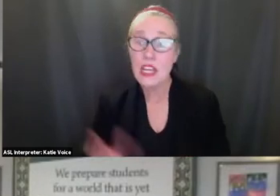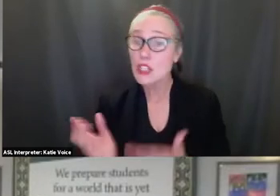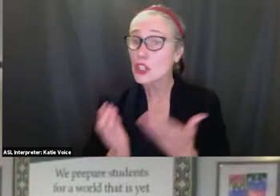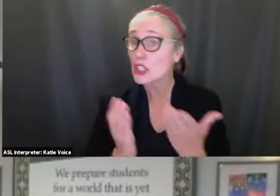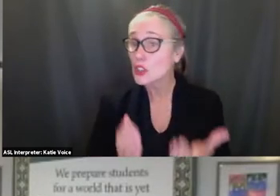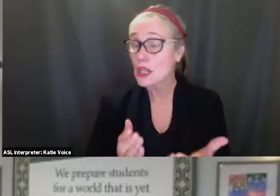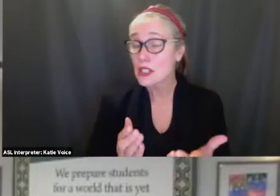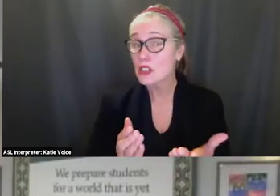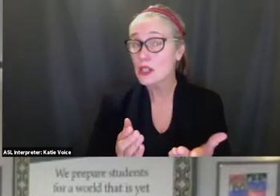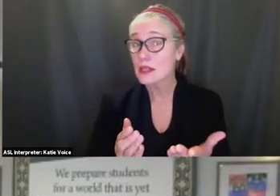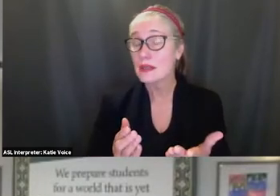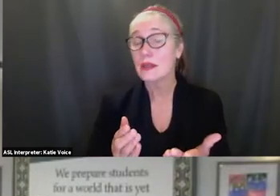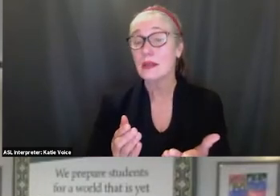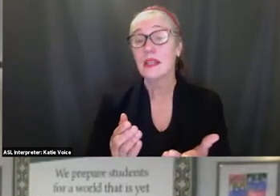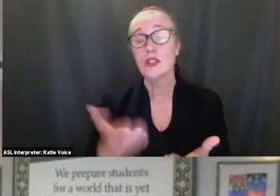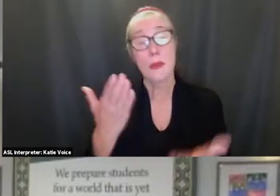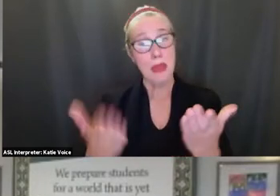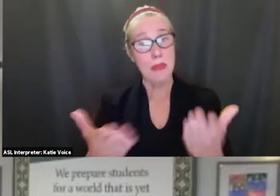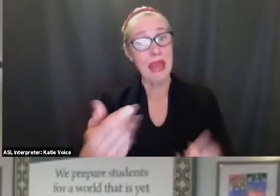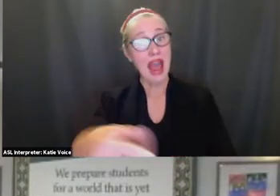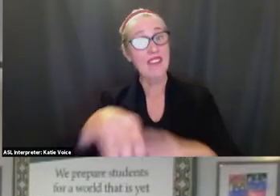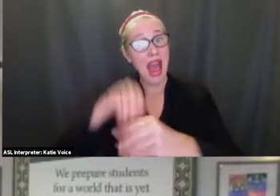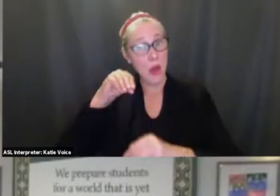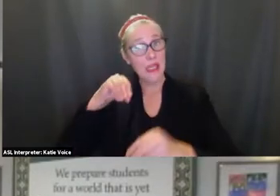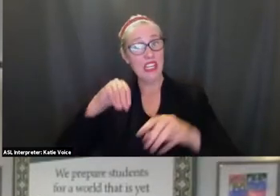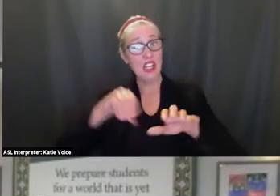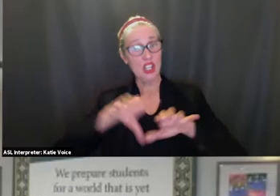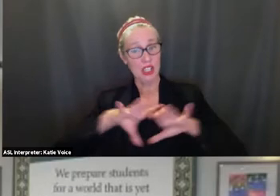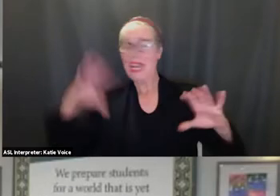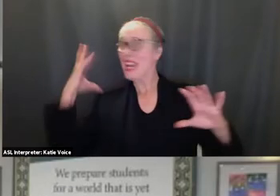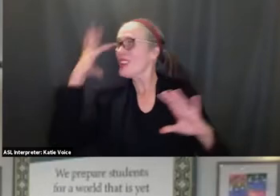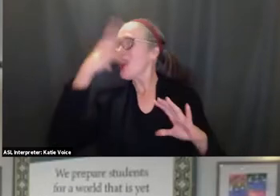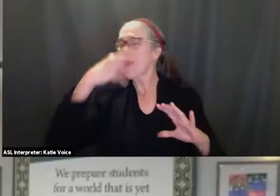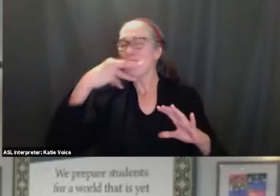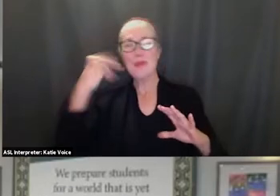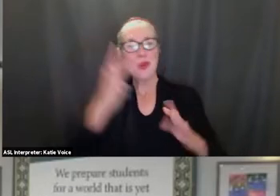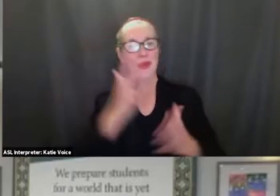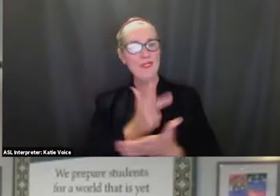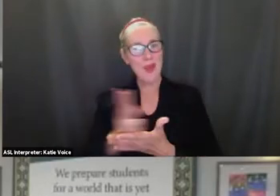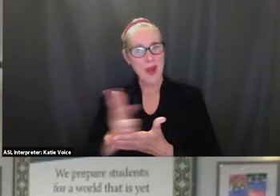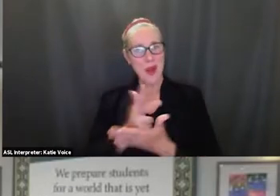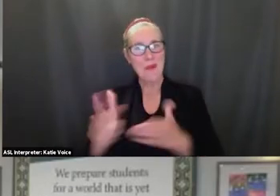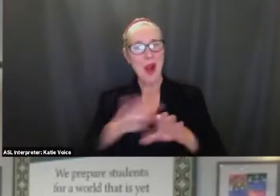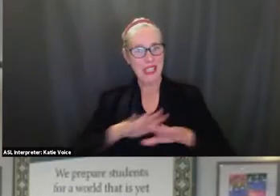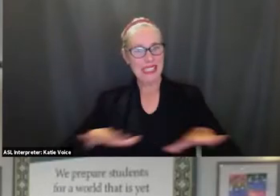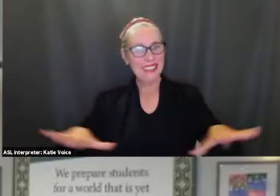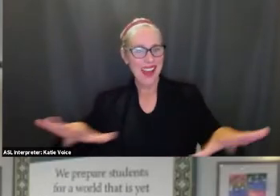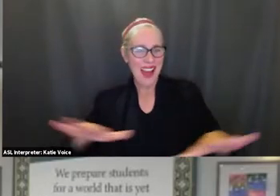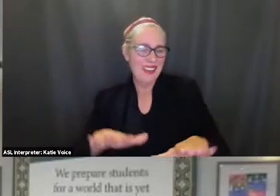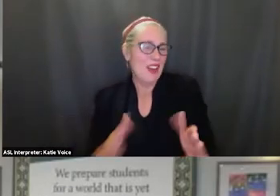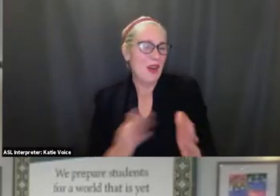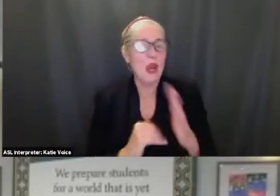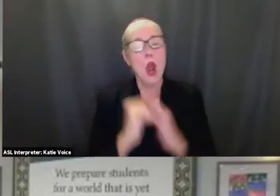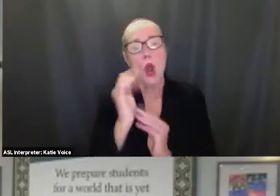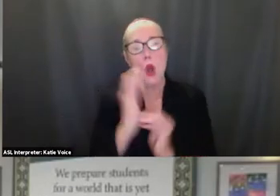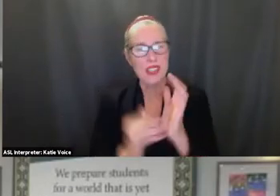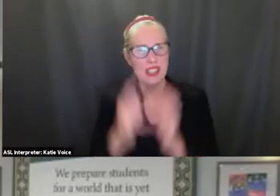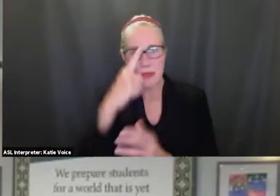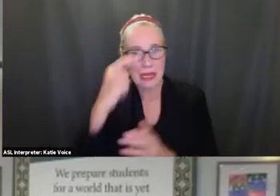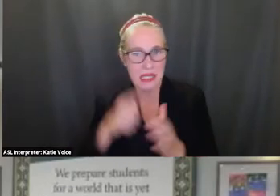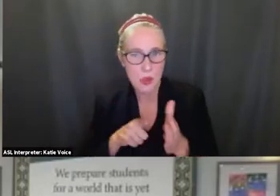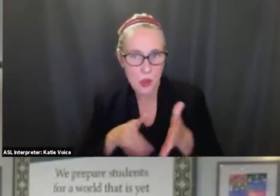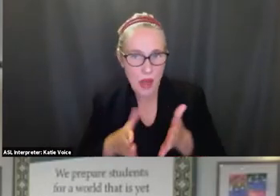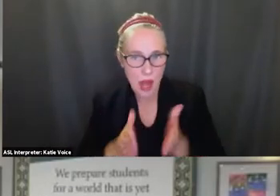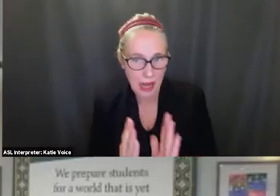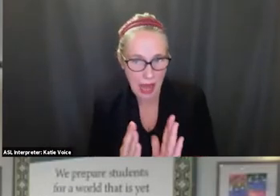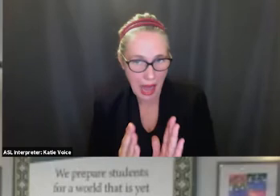to perhaps have a microphone out here in our beautiful and ever so cozy parking lot since we are not allowed in the public building in which